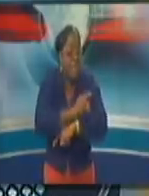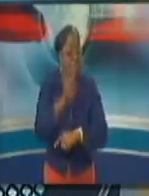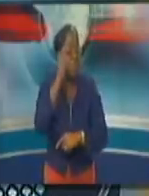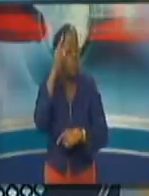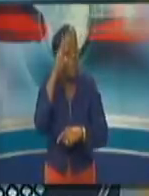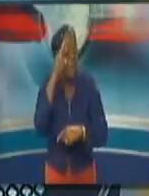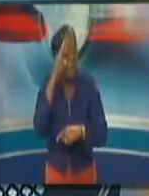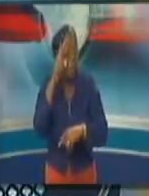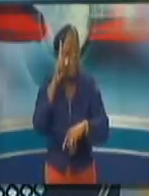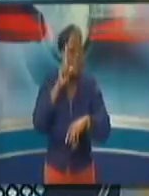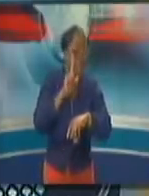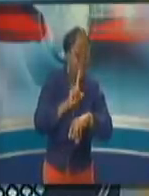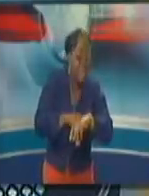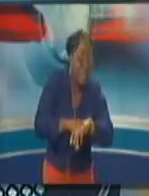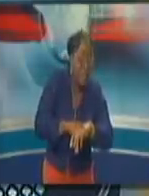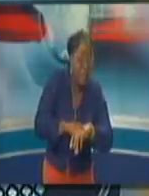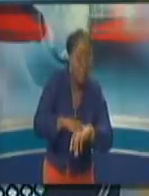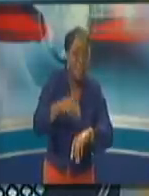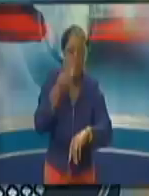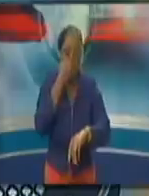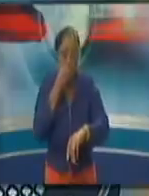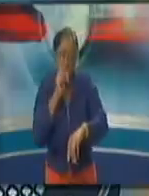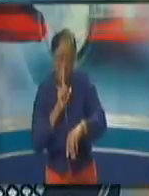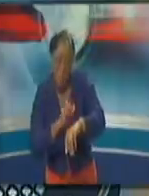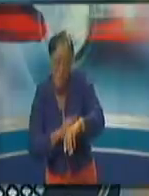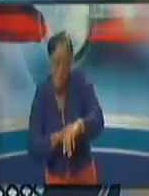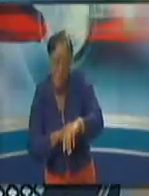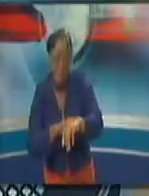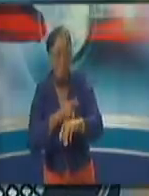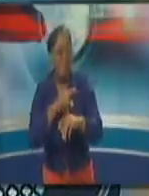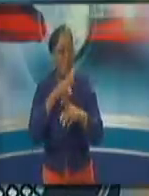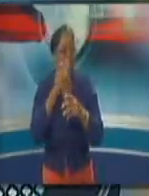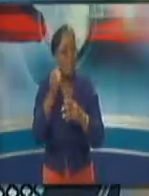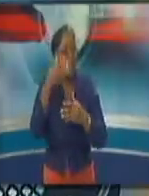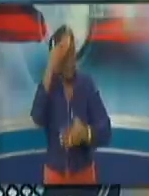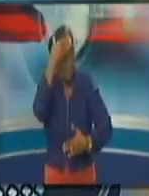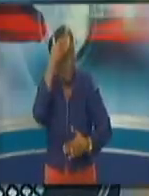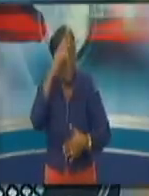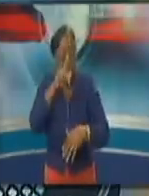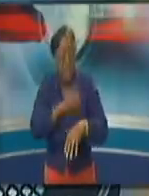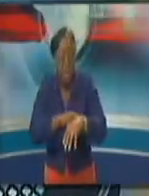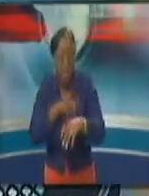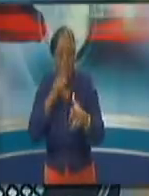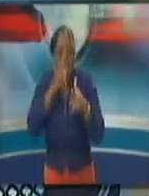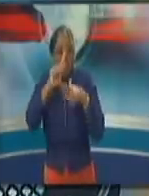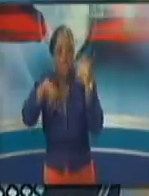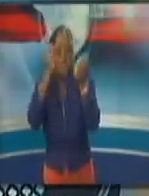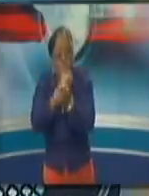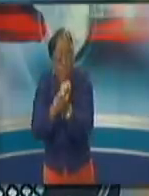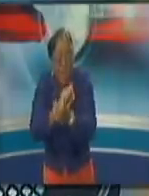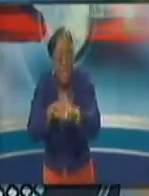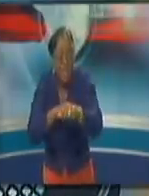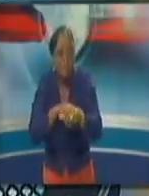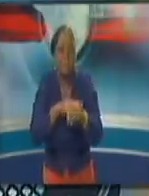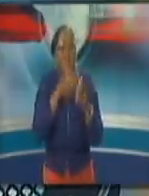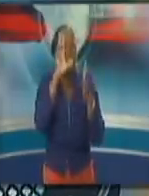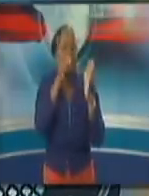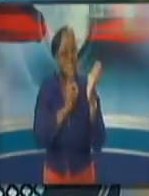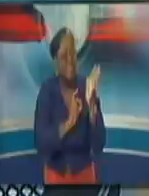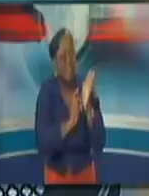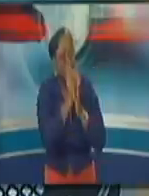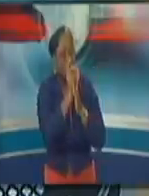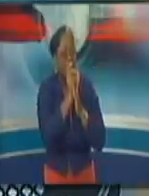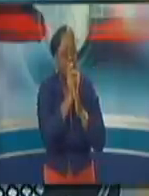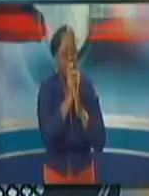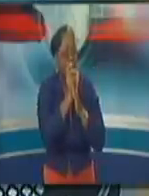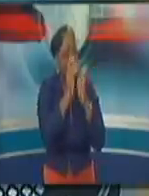have your meal at a certain time and have your shower, you know, and then settle down for work, try to develop a routine as